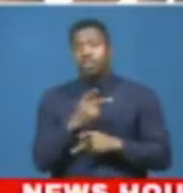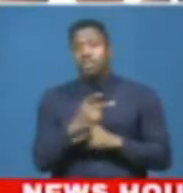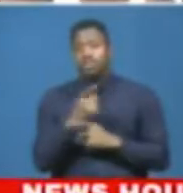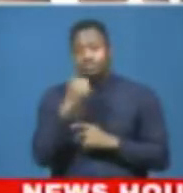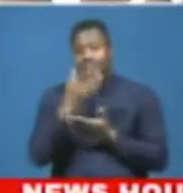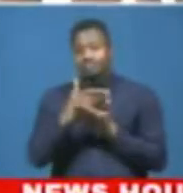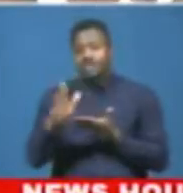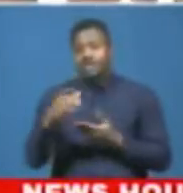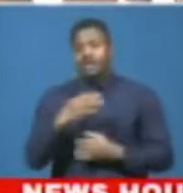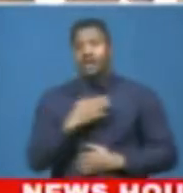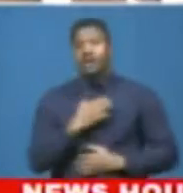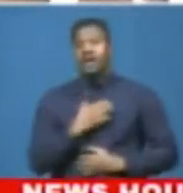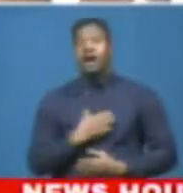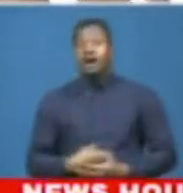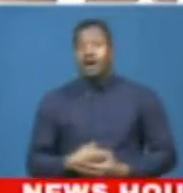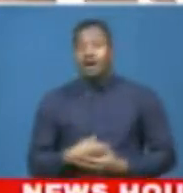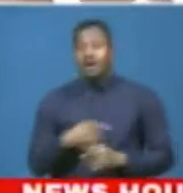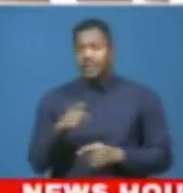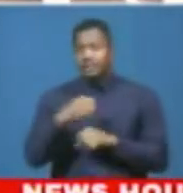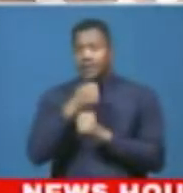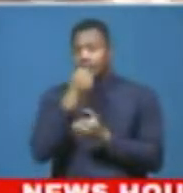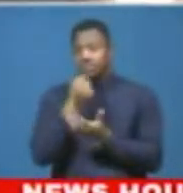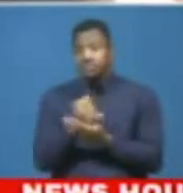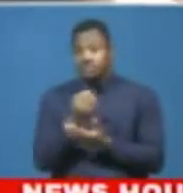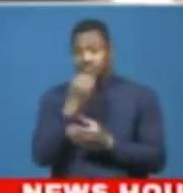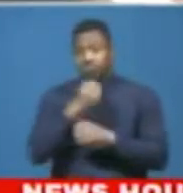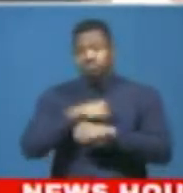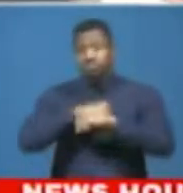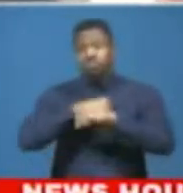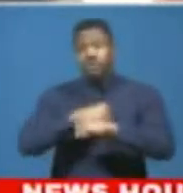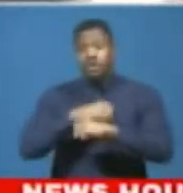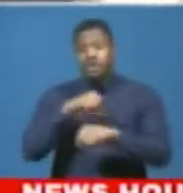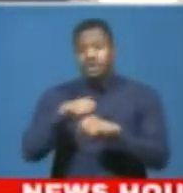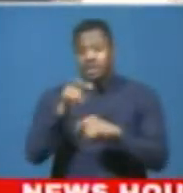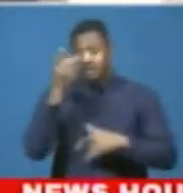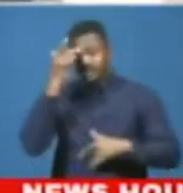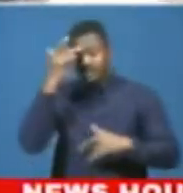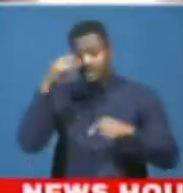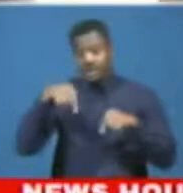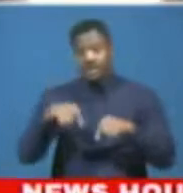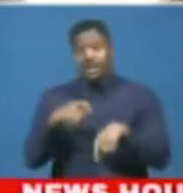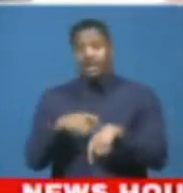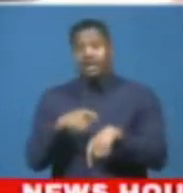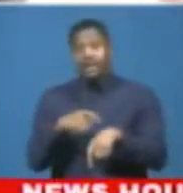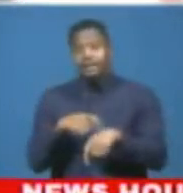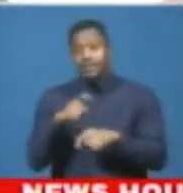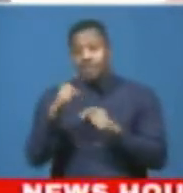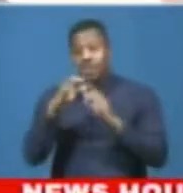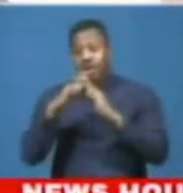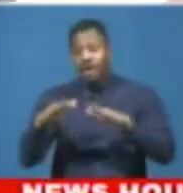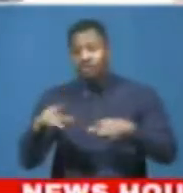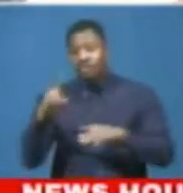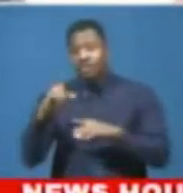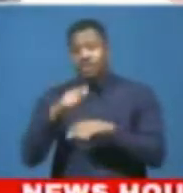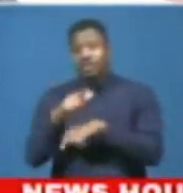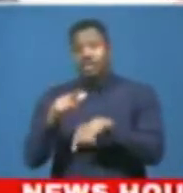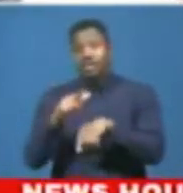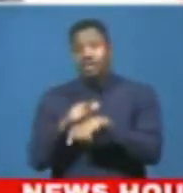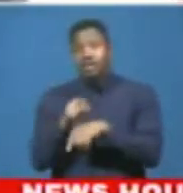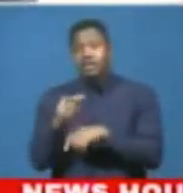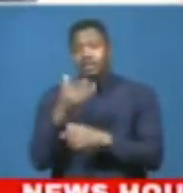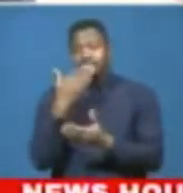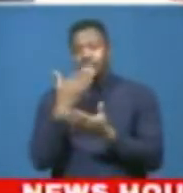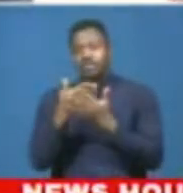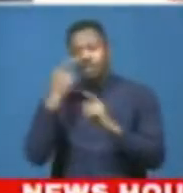going hungry and ensure food security in a pandemic situation. One House, One Garden therefore aims